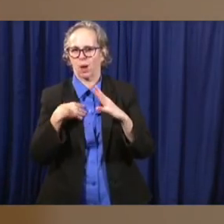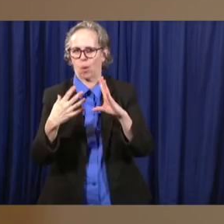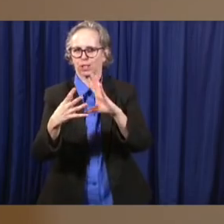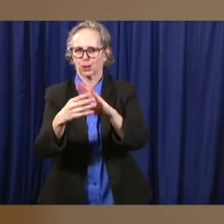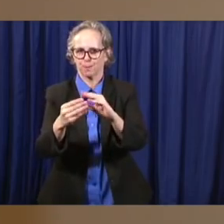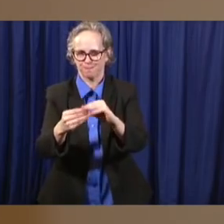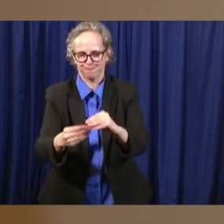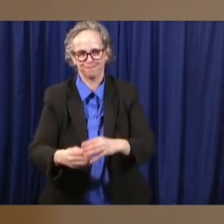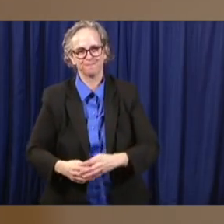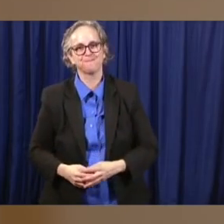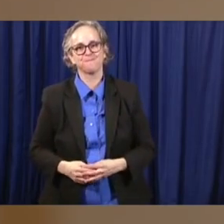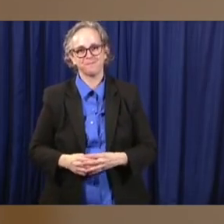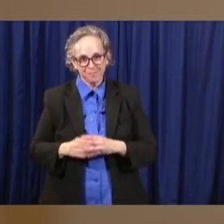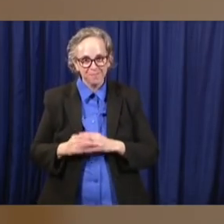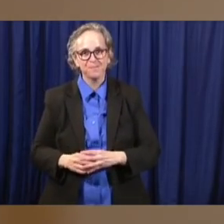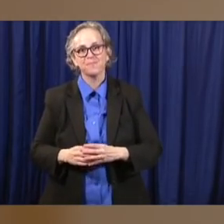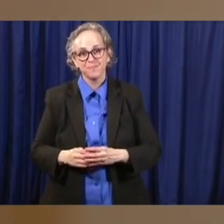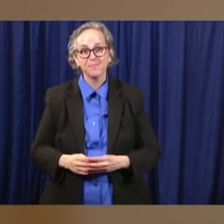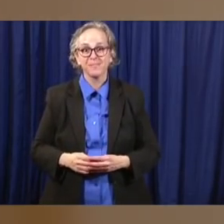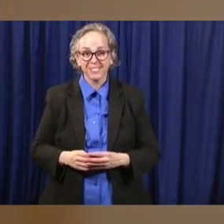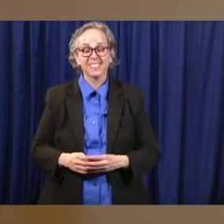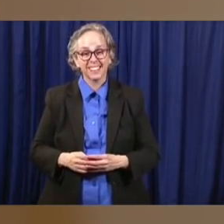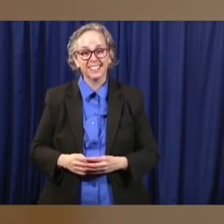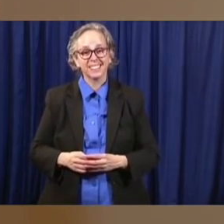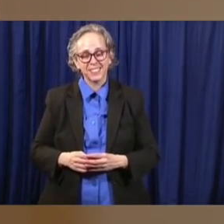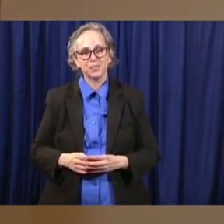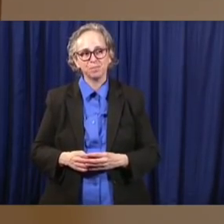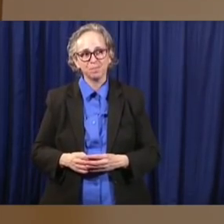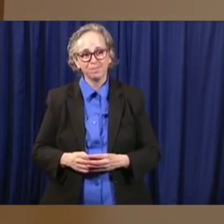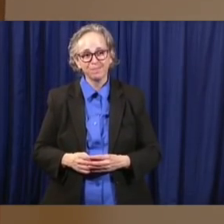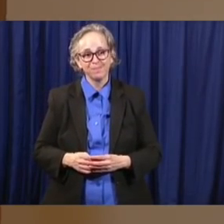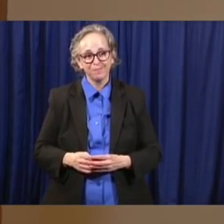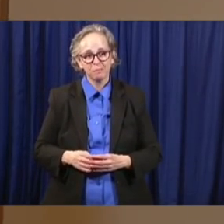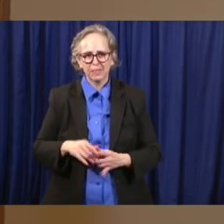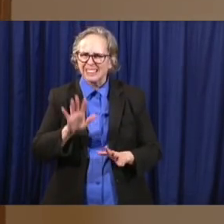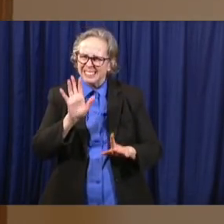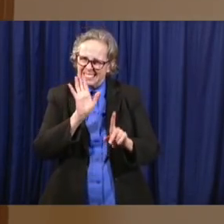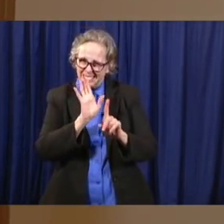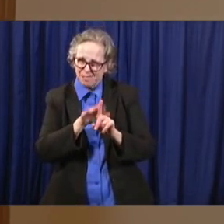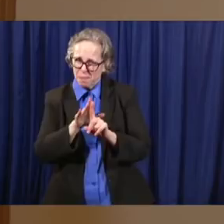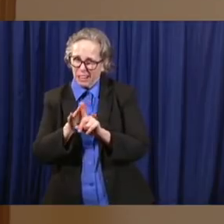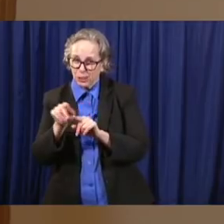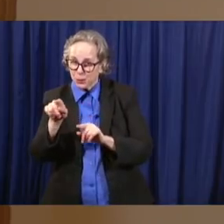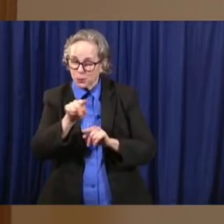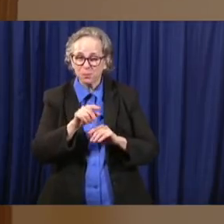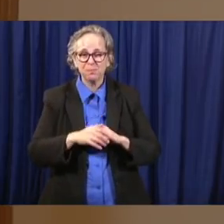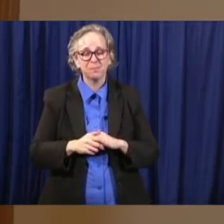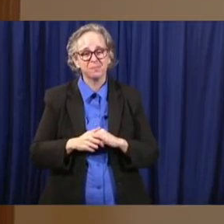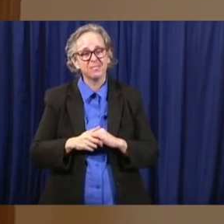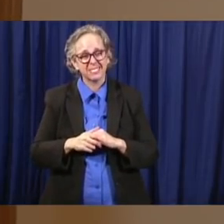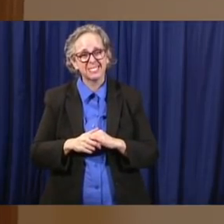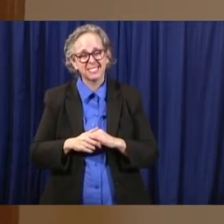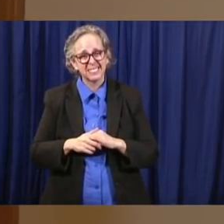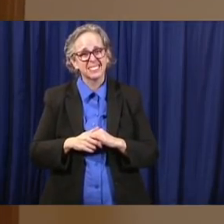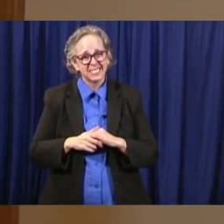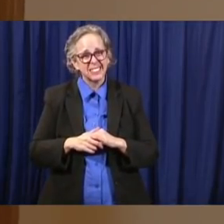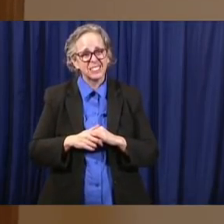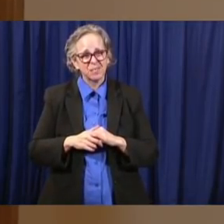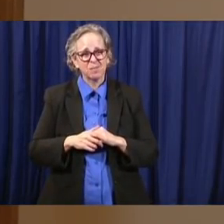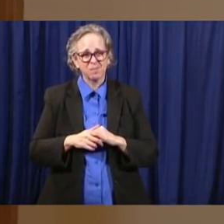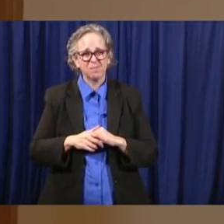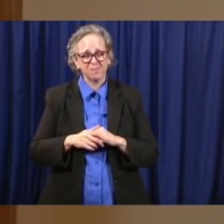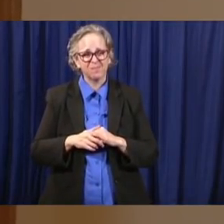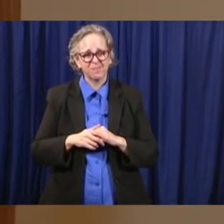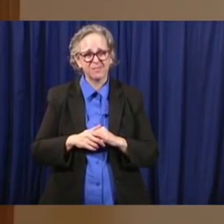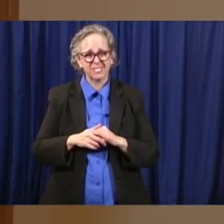I really want to remind you that there are issues that get worse during times like this, not